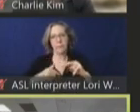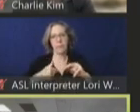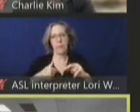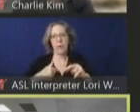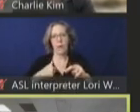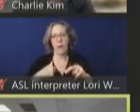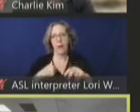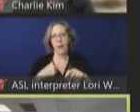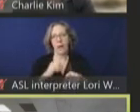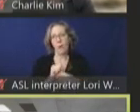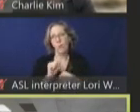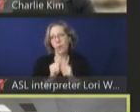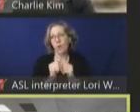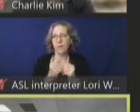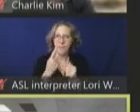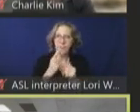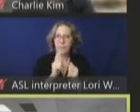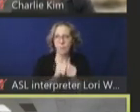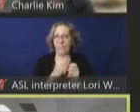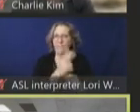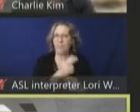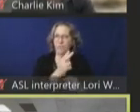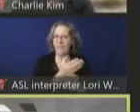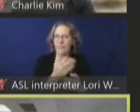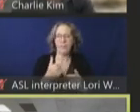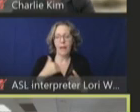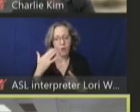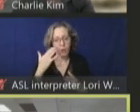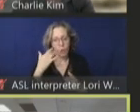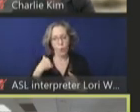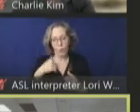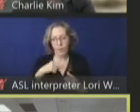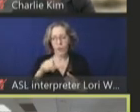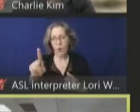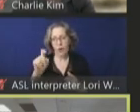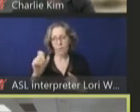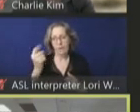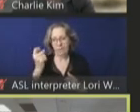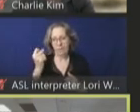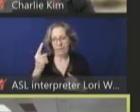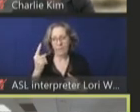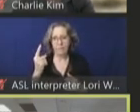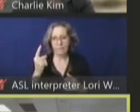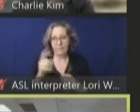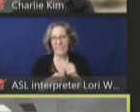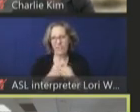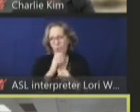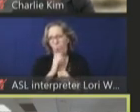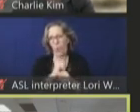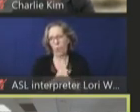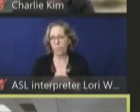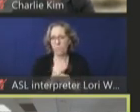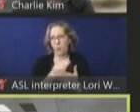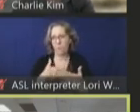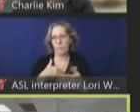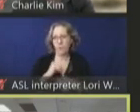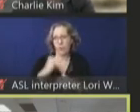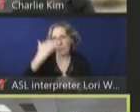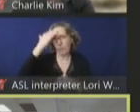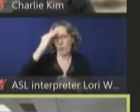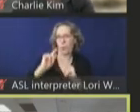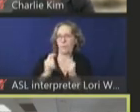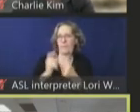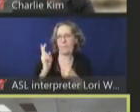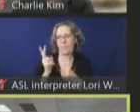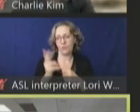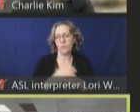works with team history, I'm very well aware that we're 111 years old. So there are lots of issues that go along with that as